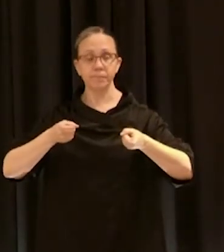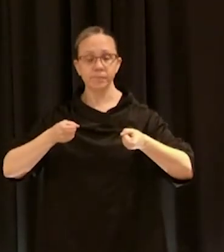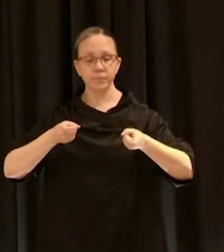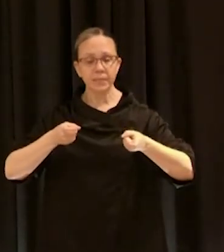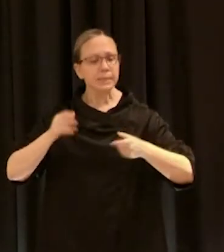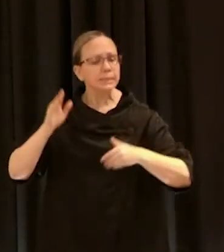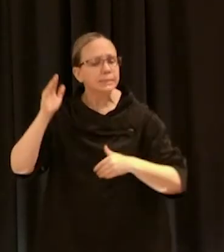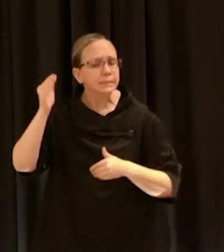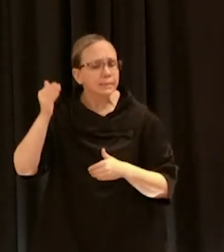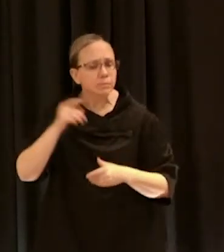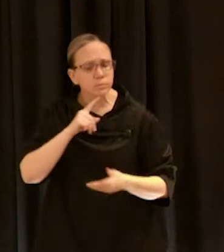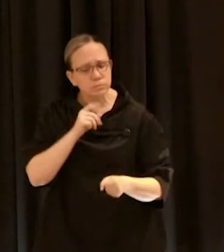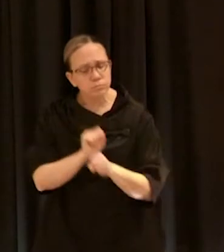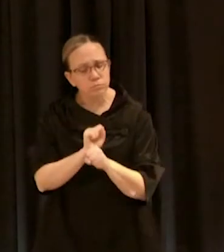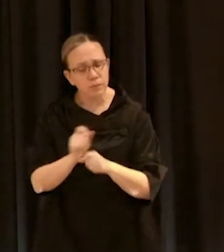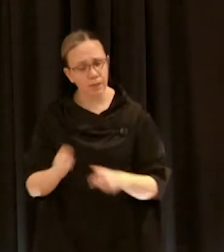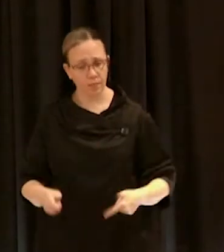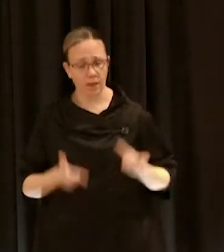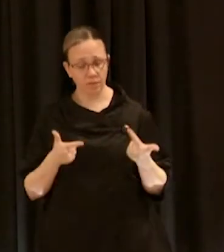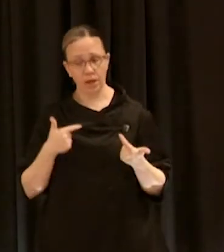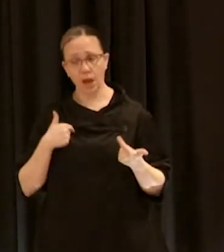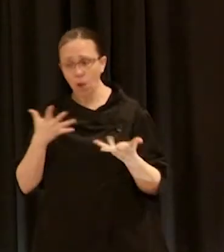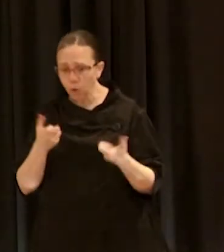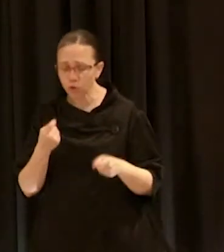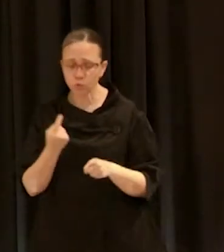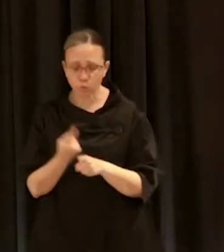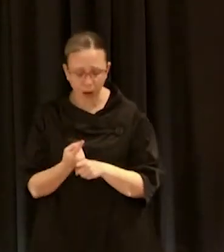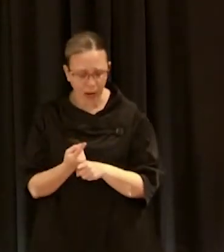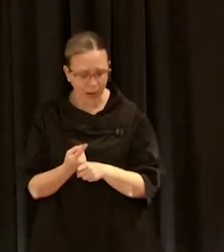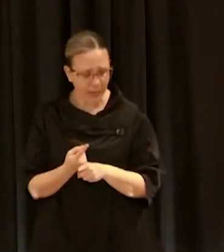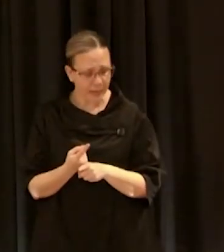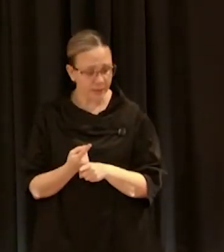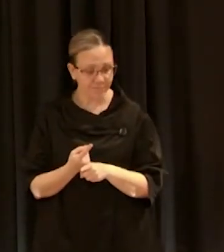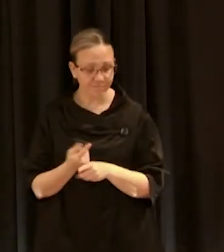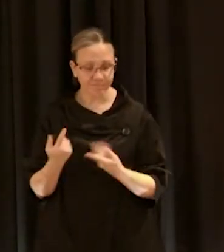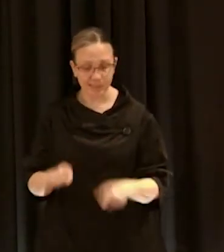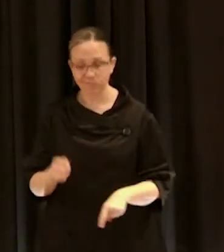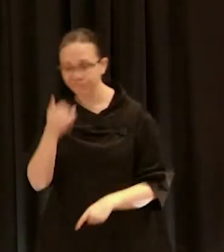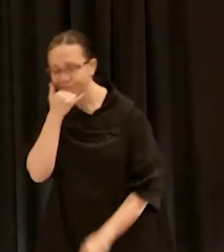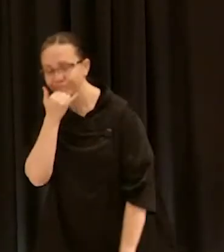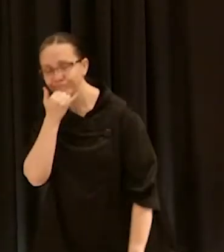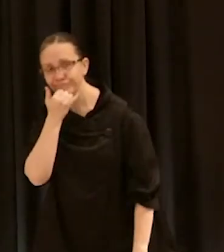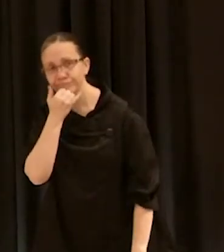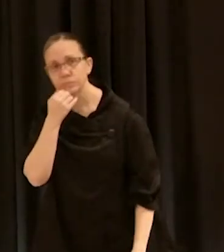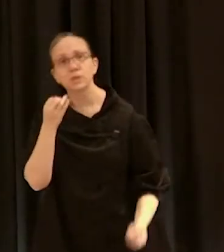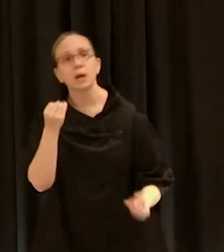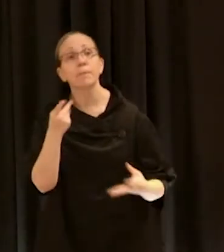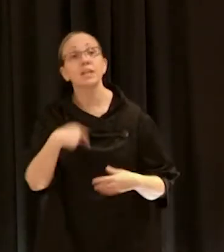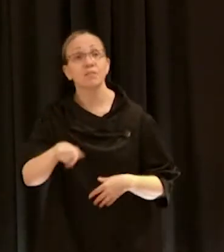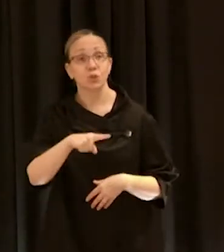It seems to be a fact of life that when I want to do what is right, I inevitably do what is wrong." And many of